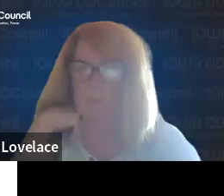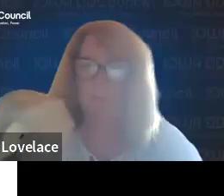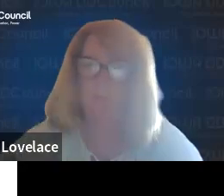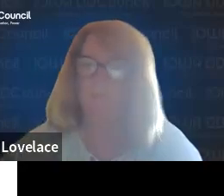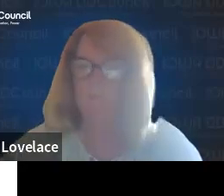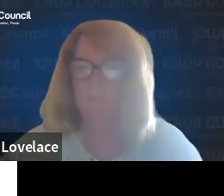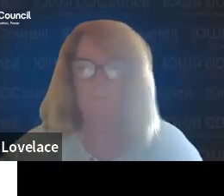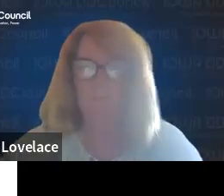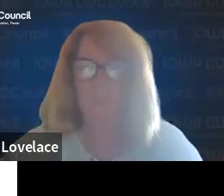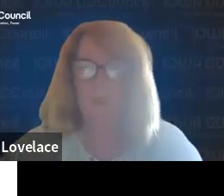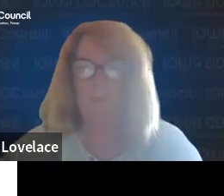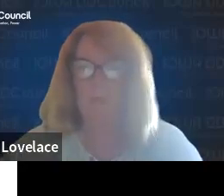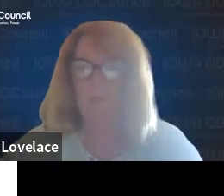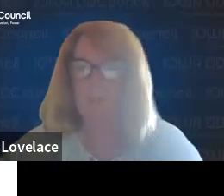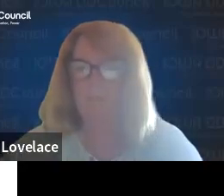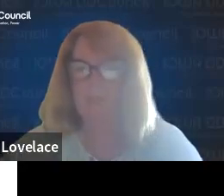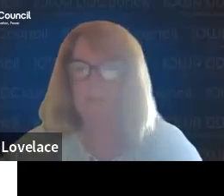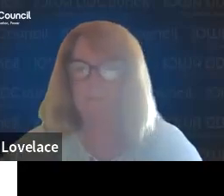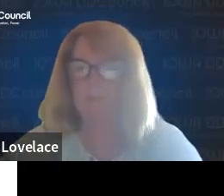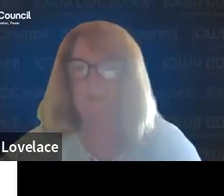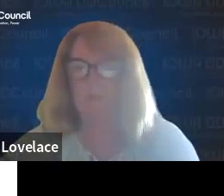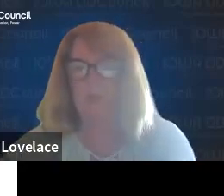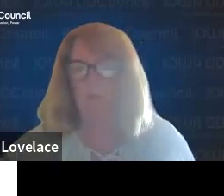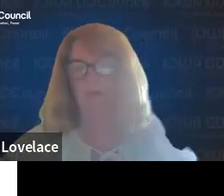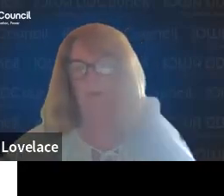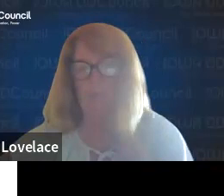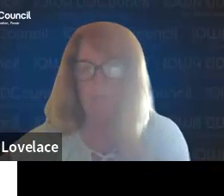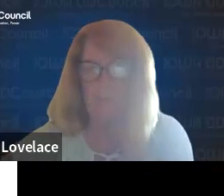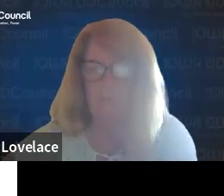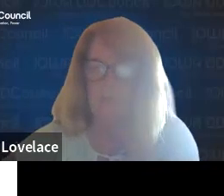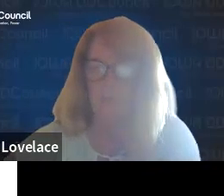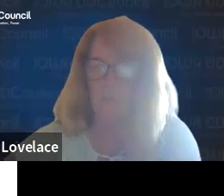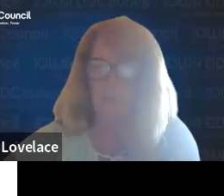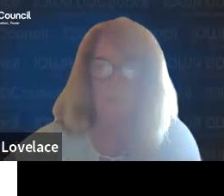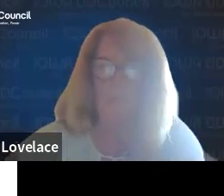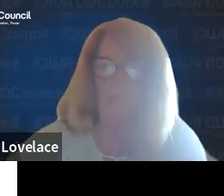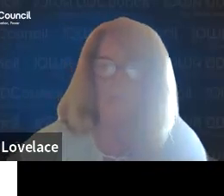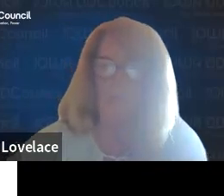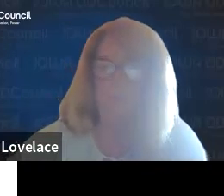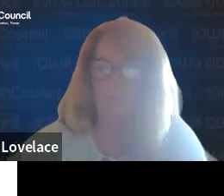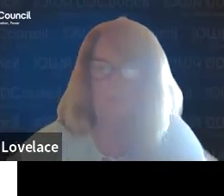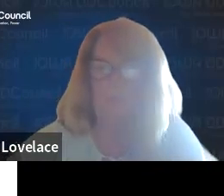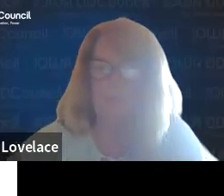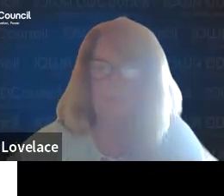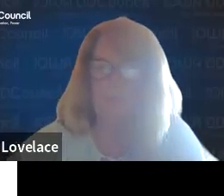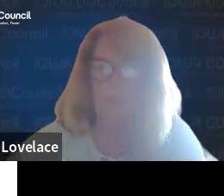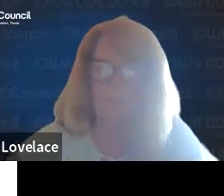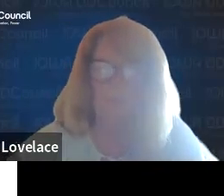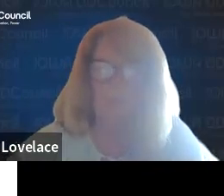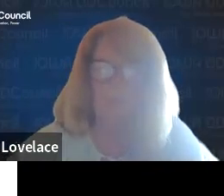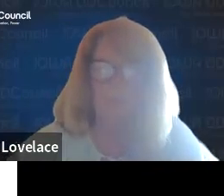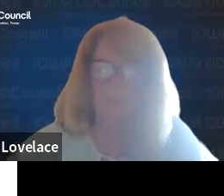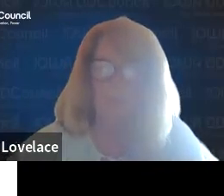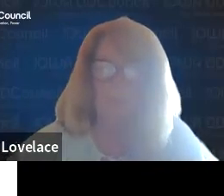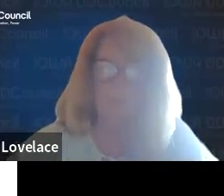Welcome, everybody. I'm Brooke Lovelace, the director of the Iowa Developmental Disabilities Council. Thanks for joining us today